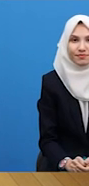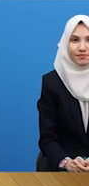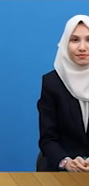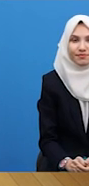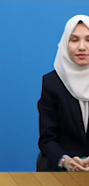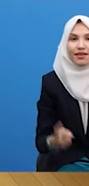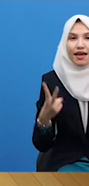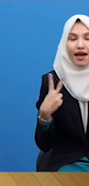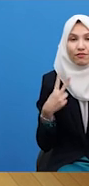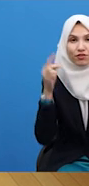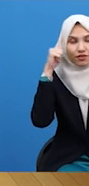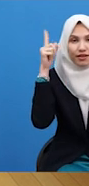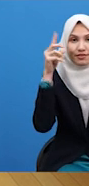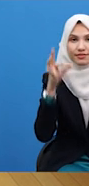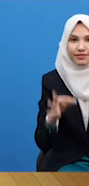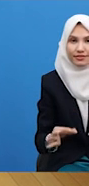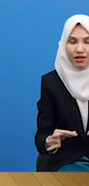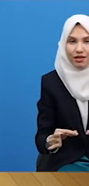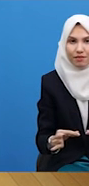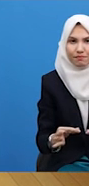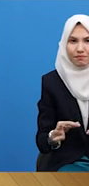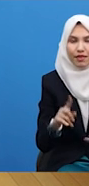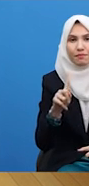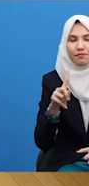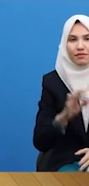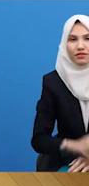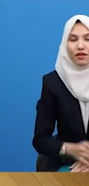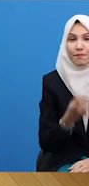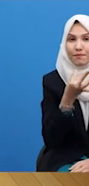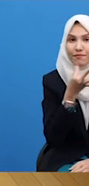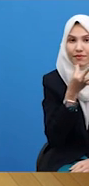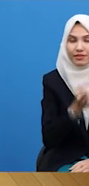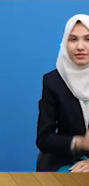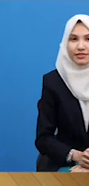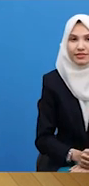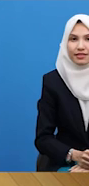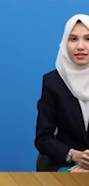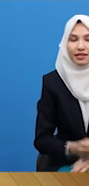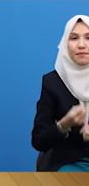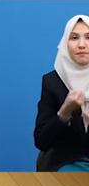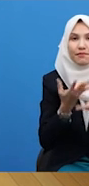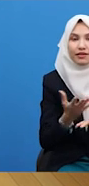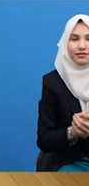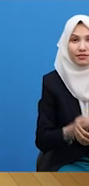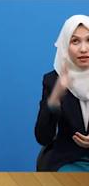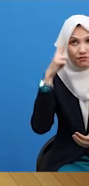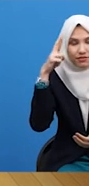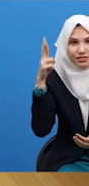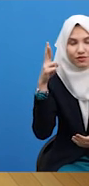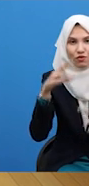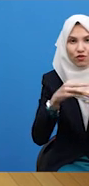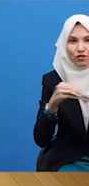You have to decide which subject is your favorite and explain the reason for your